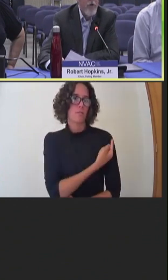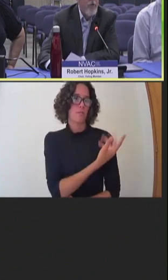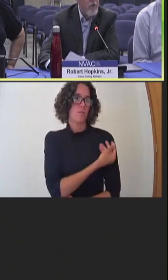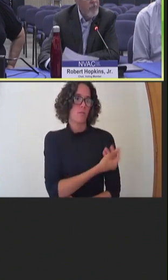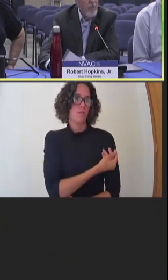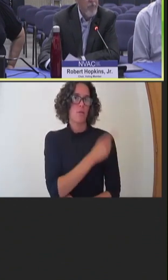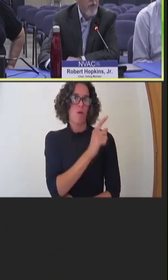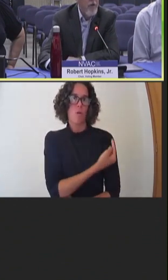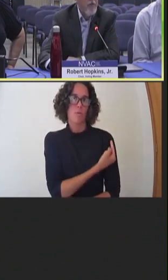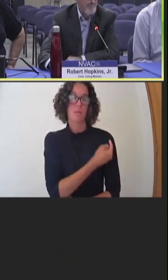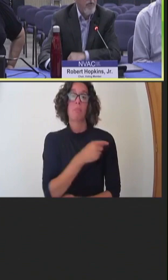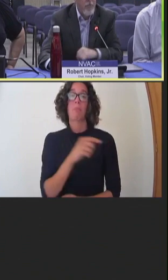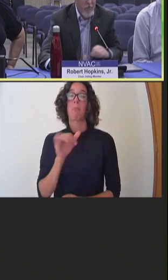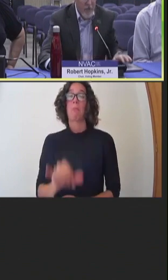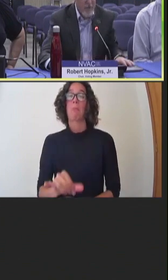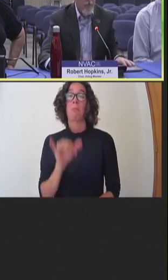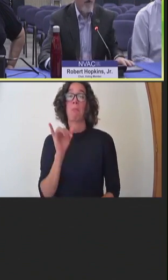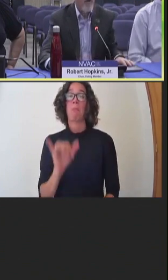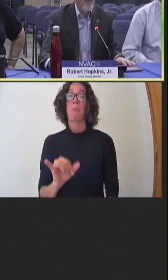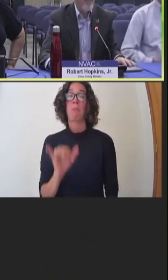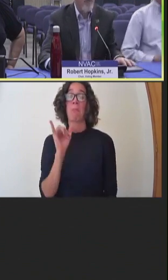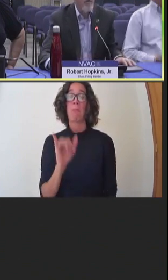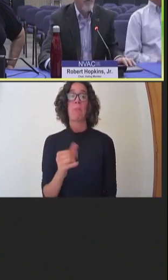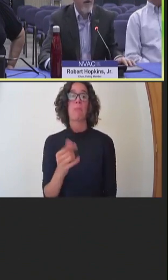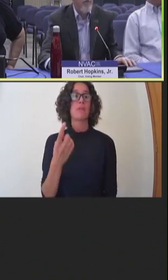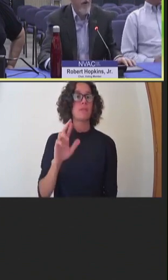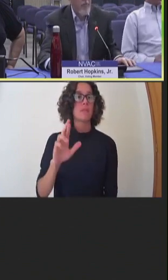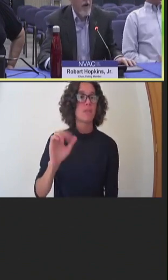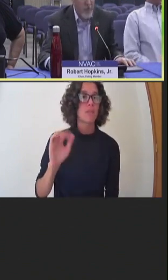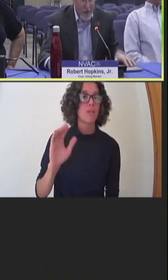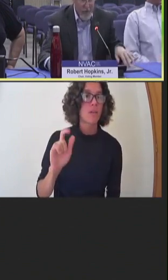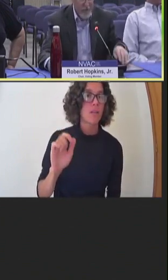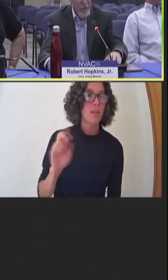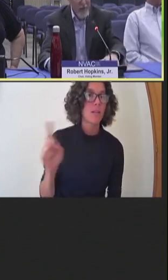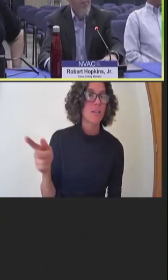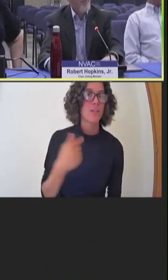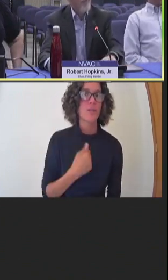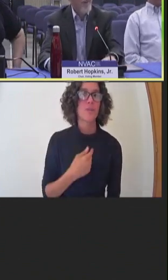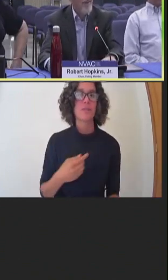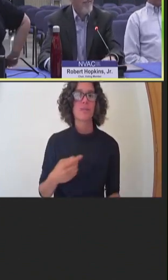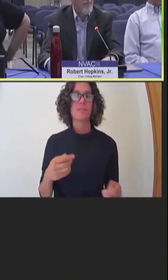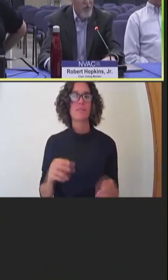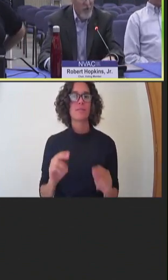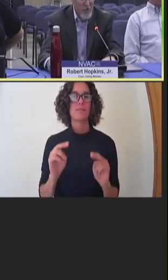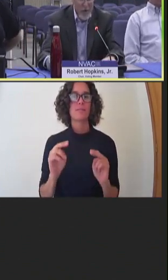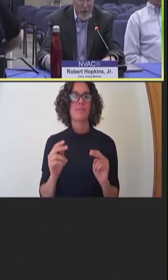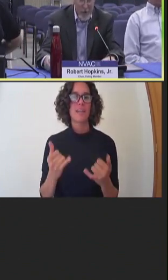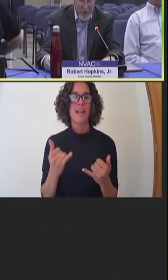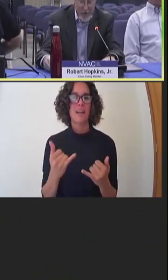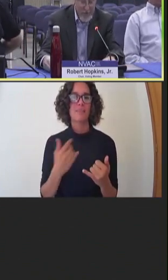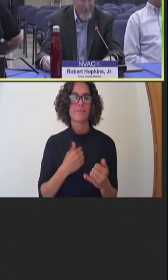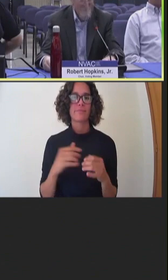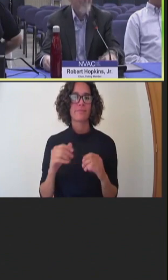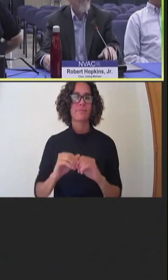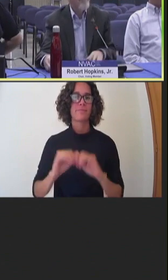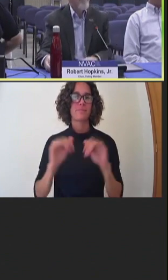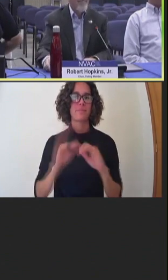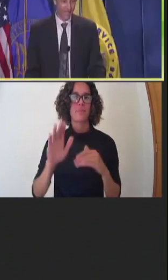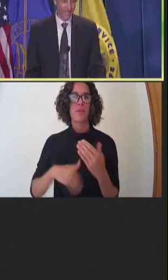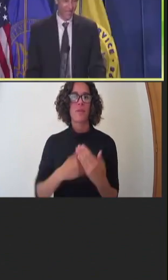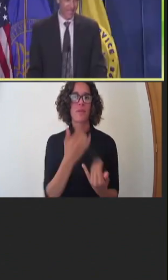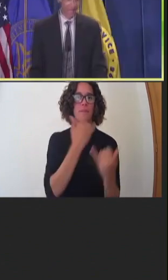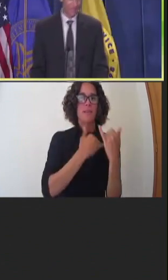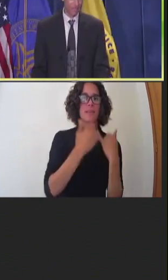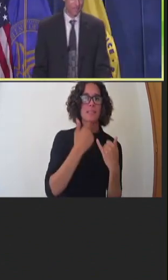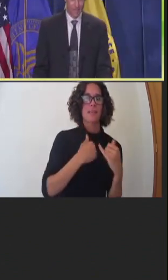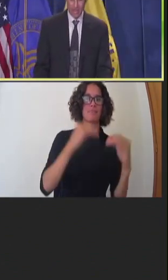Curlin, you're dispelling all of the myths that I've taught myself. So thank you. Appreciate you being here with us. Thank you, Dr.